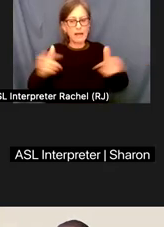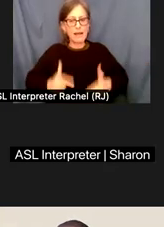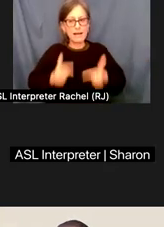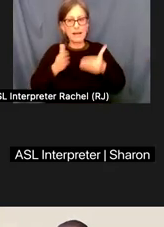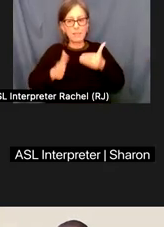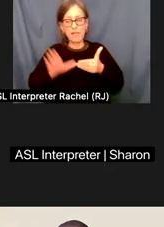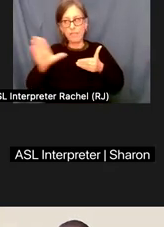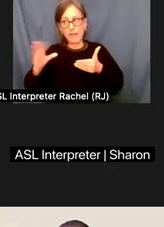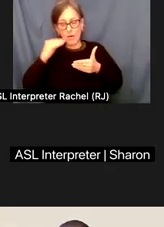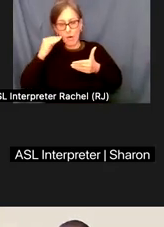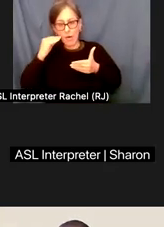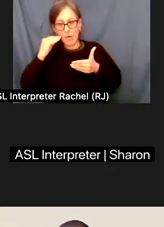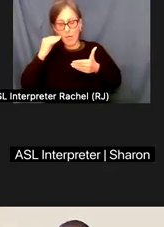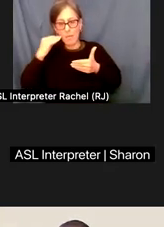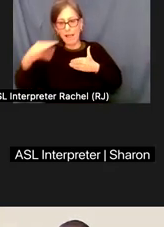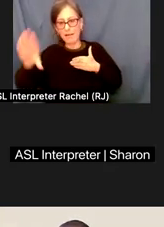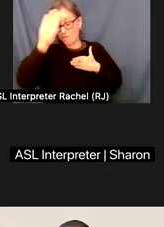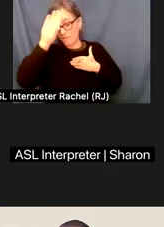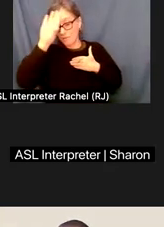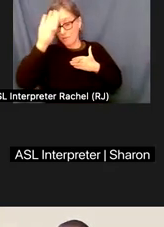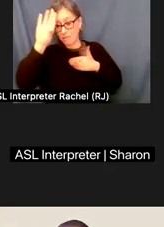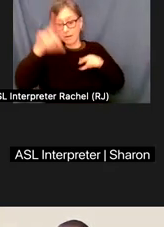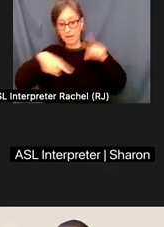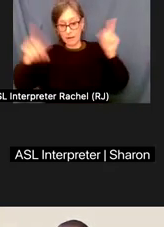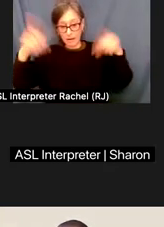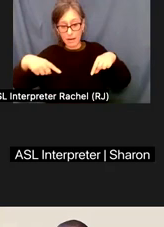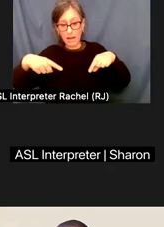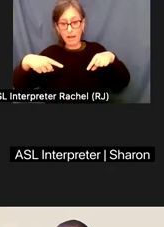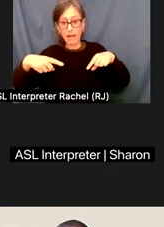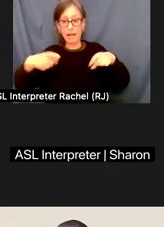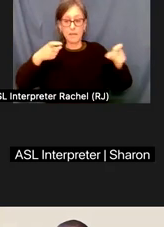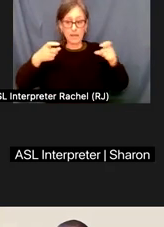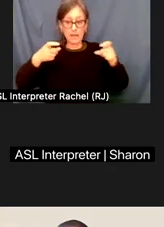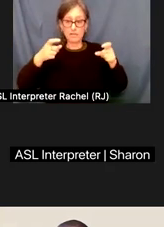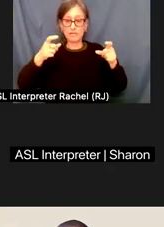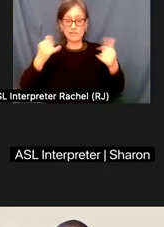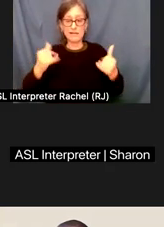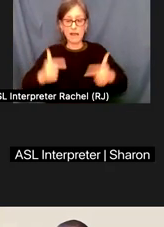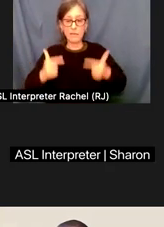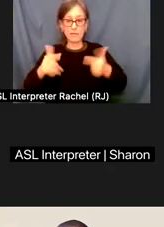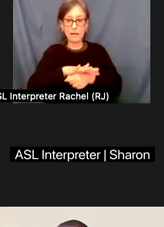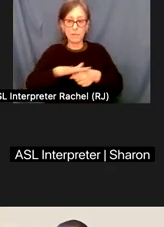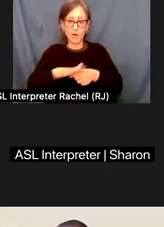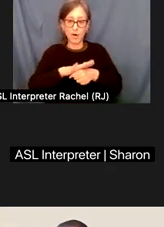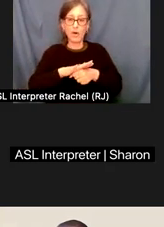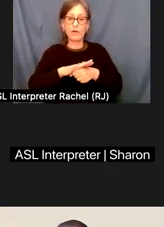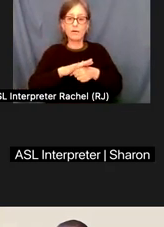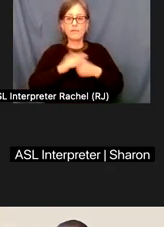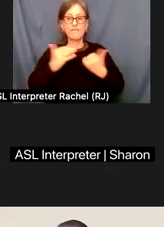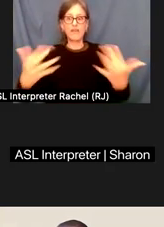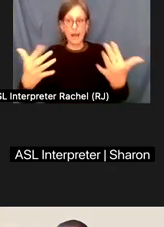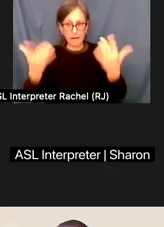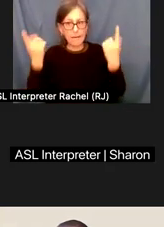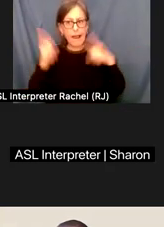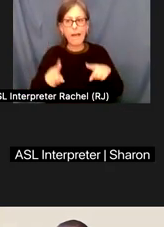house, and the fire department, being so busy, may not be able to come and deal with that, and now your neighborhood is on fire. That can happen. That